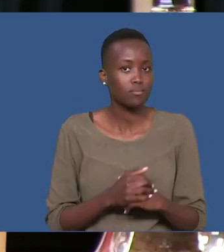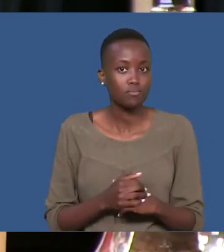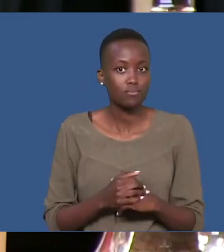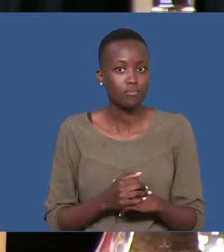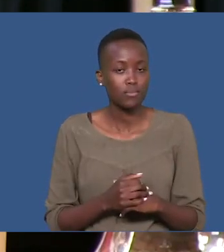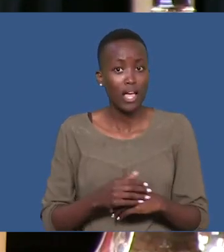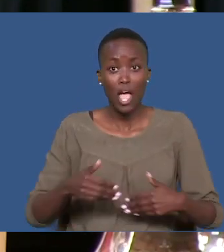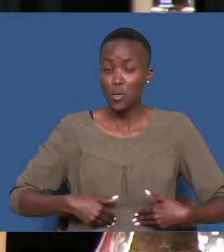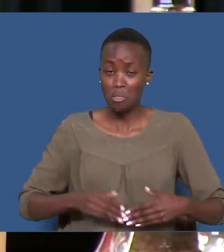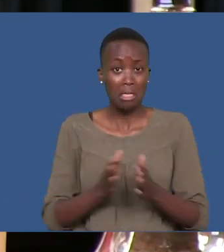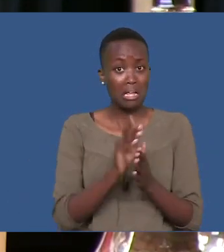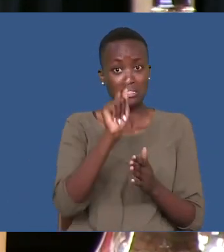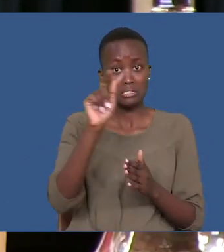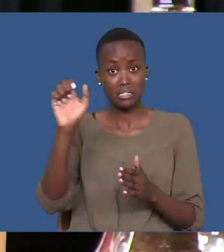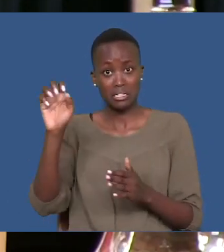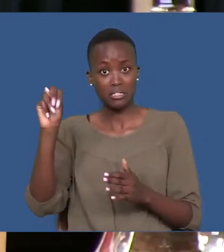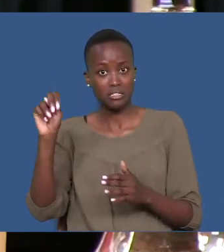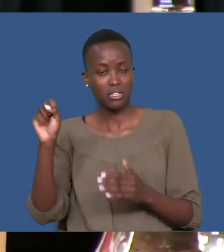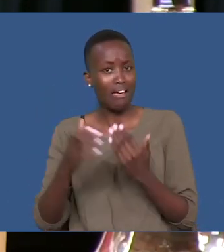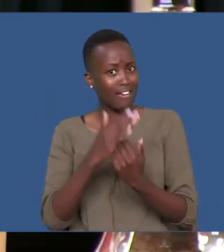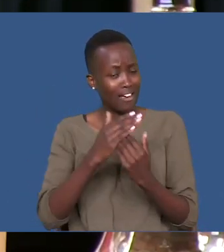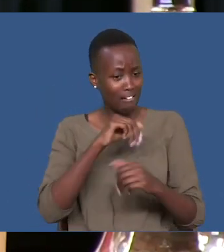things, environmental justice.